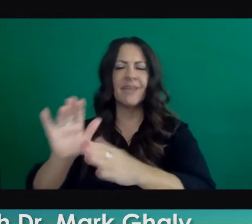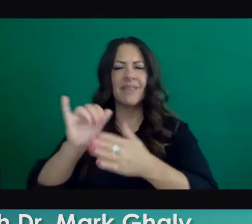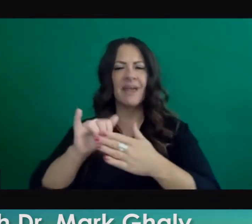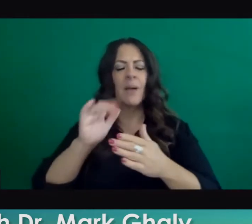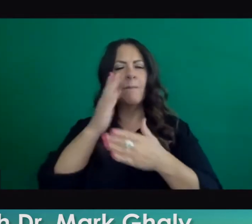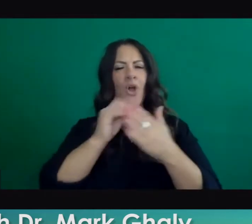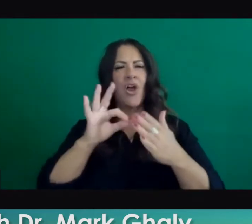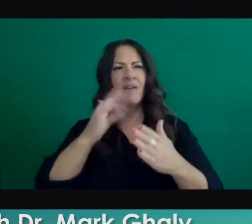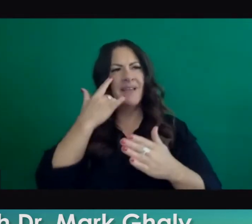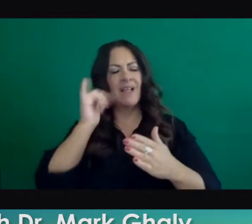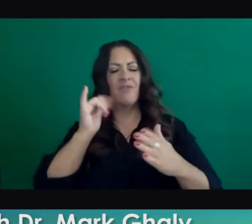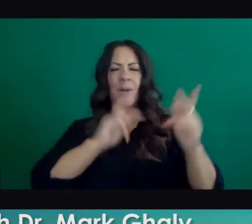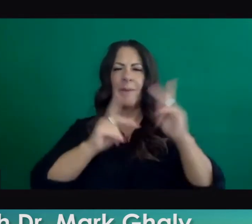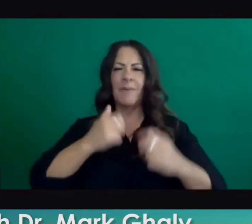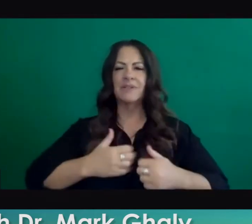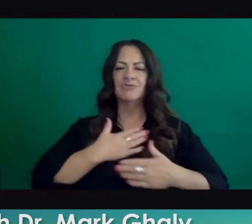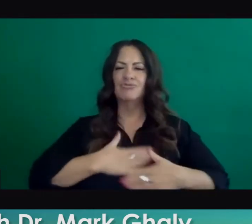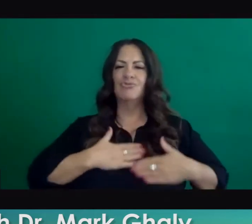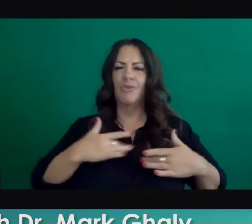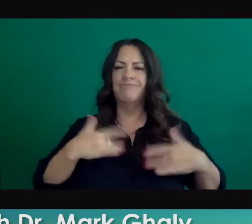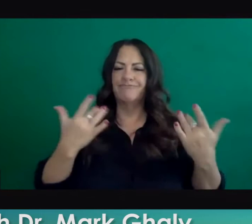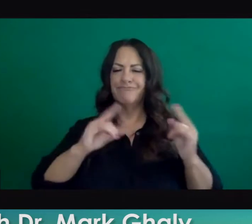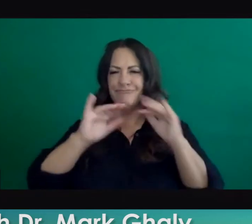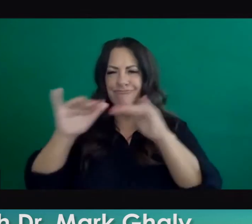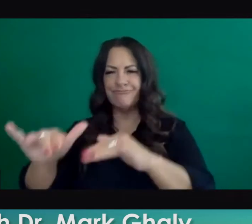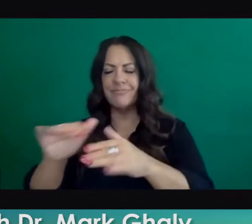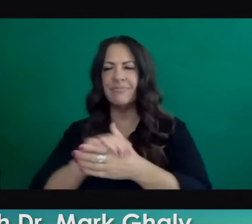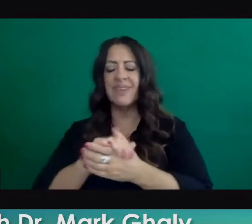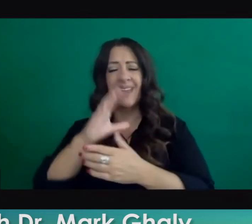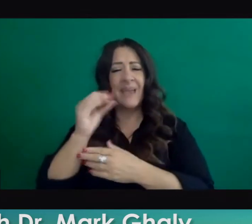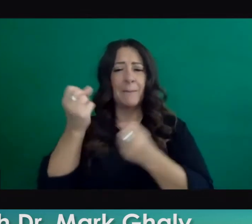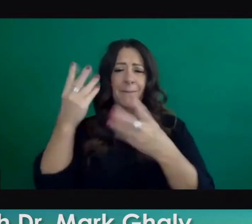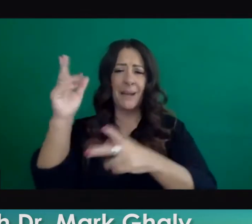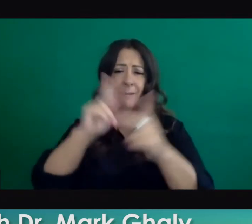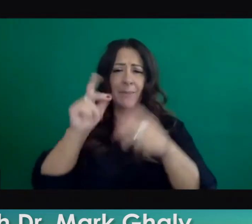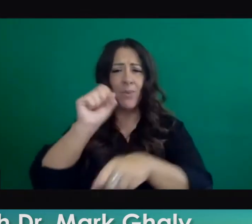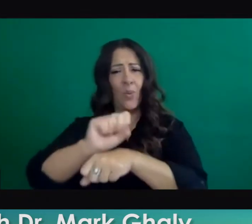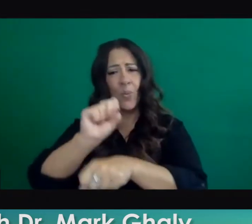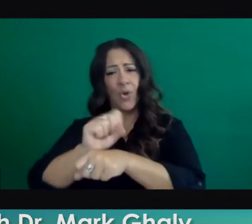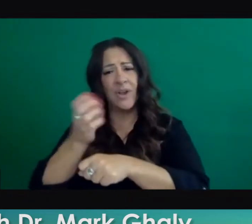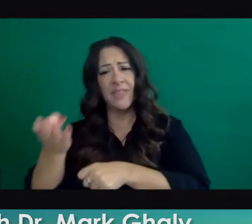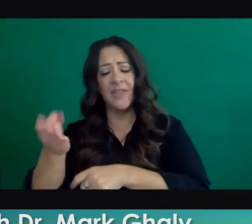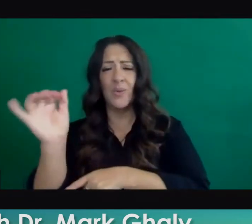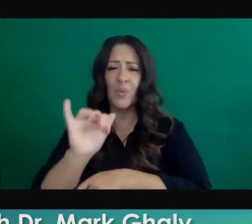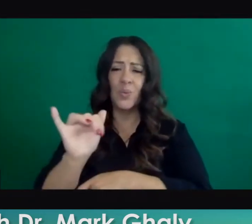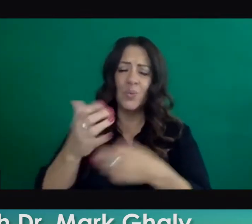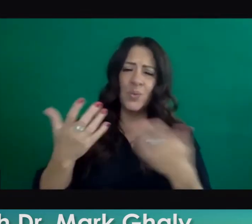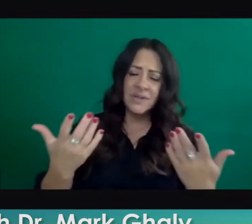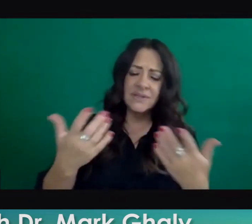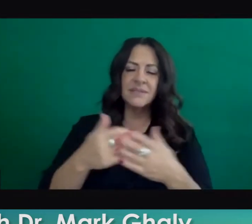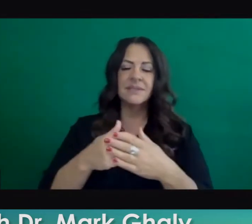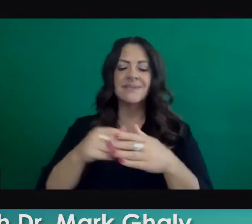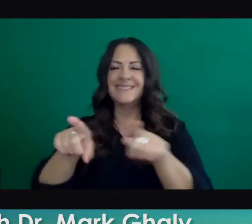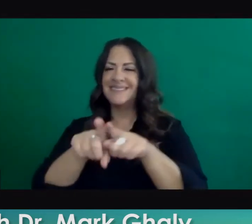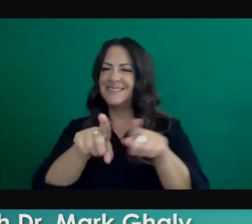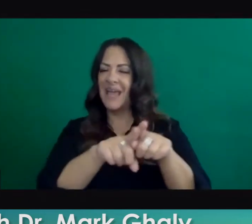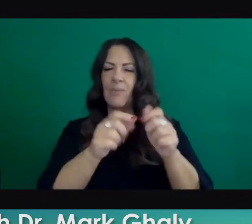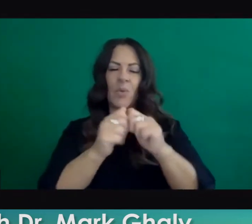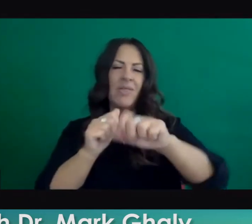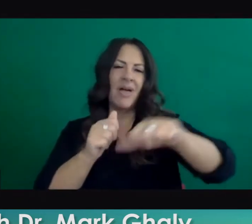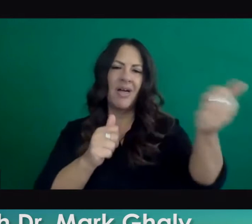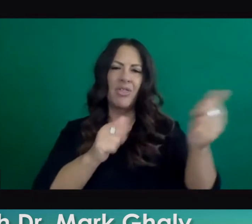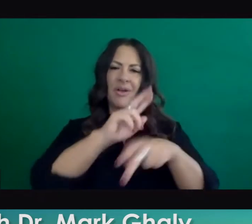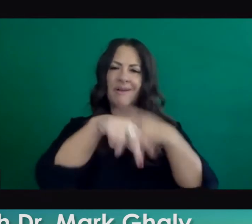also employment opportunities for thousands of Californians. As we do with every sector, we don't take